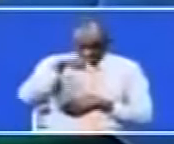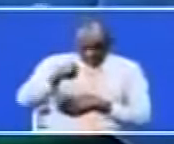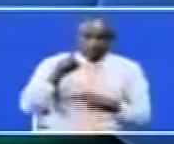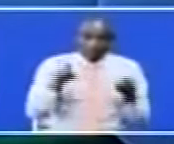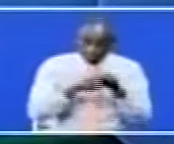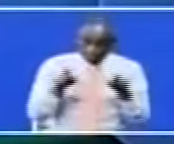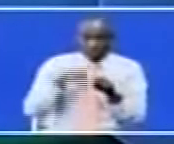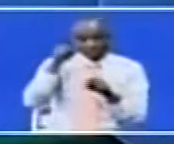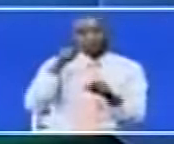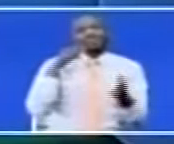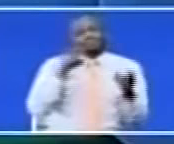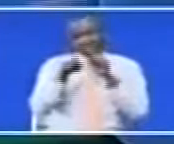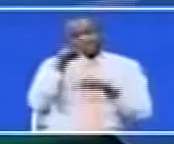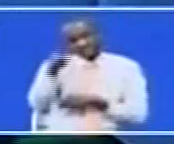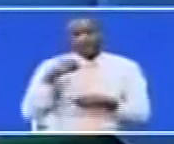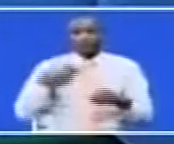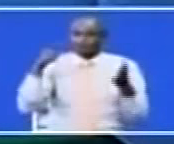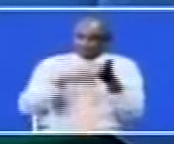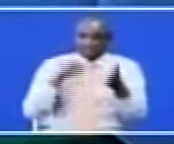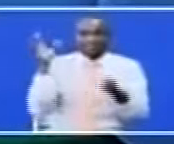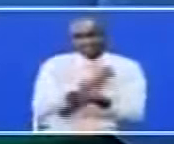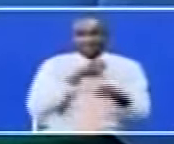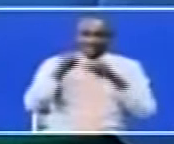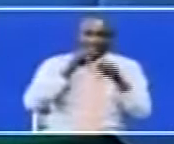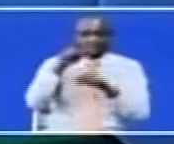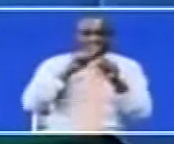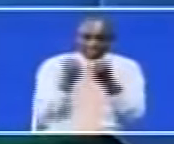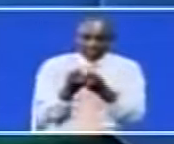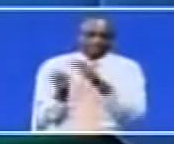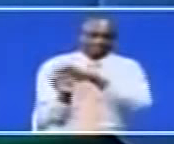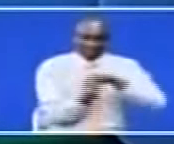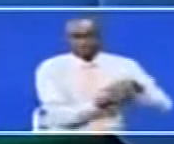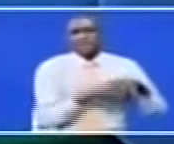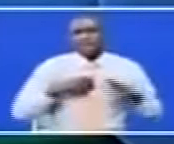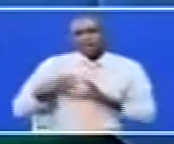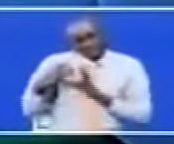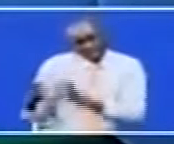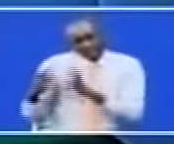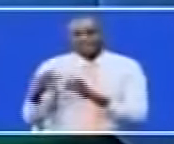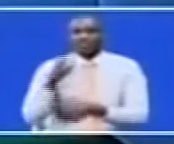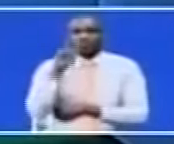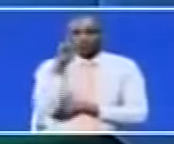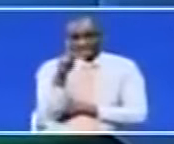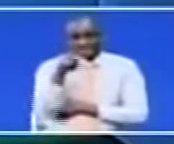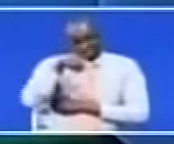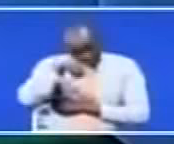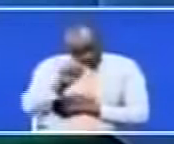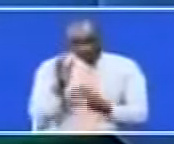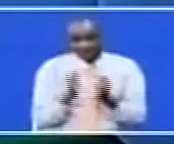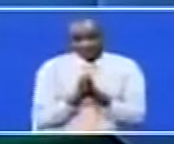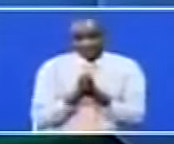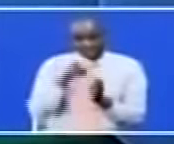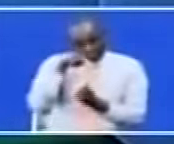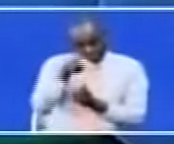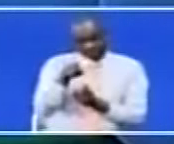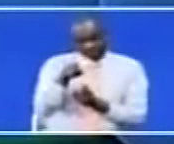Wayo is partly to blame for mismanagement of this team. Now moving on, Bristol Rugby in the United Kingdom is the host of the Kenya's Shamas